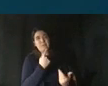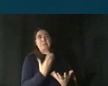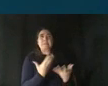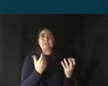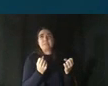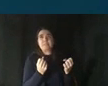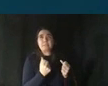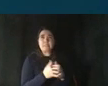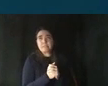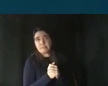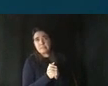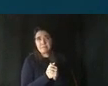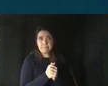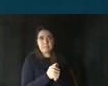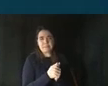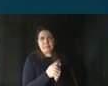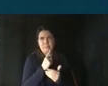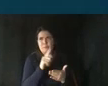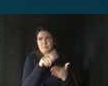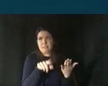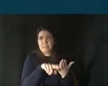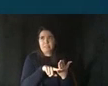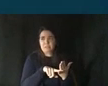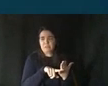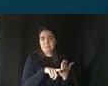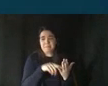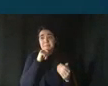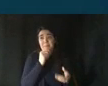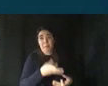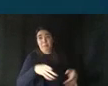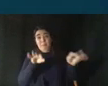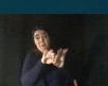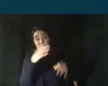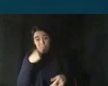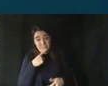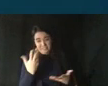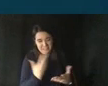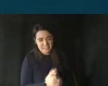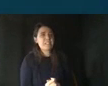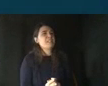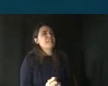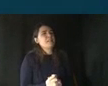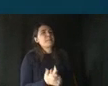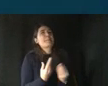I'm sure I have been canceled and I don't know about it. I'm not important enough,